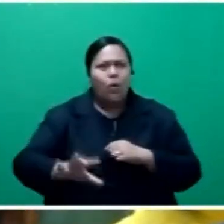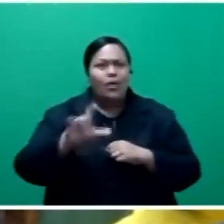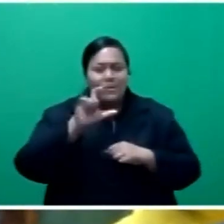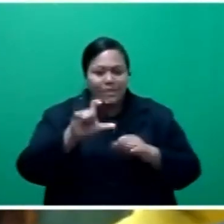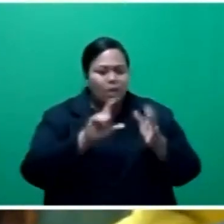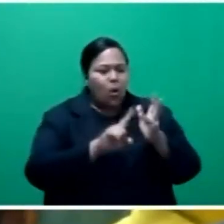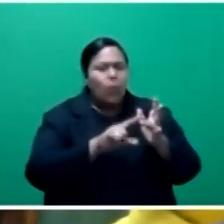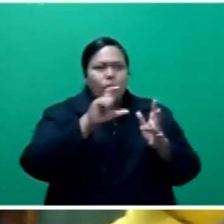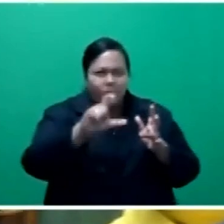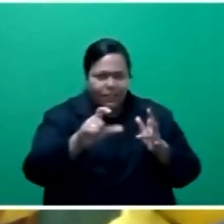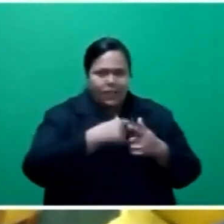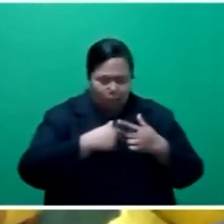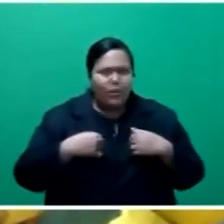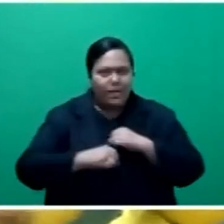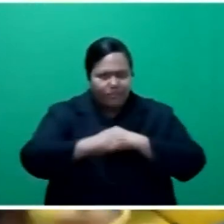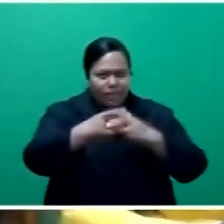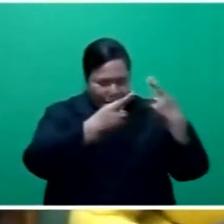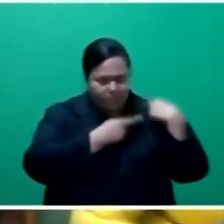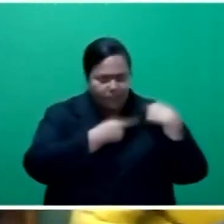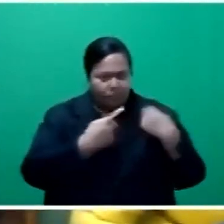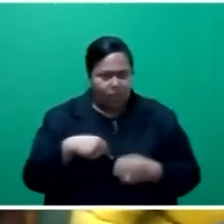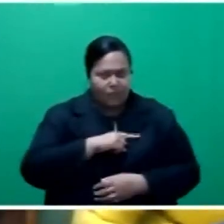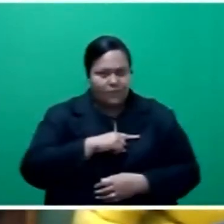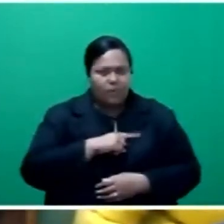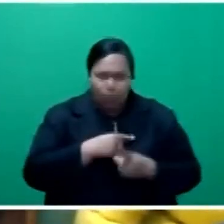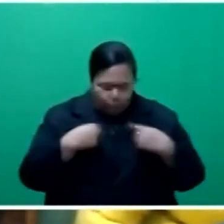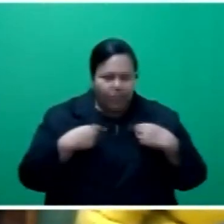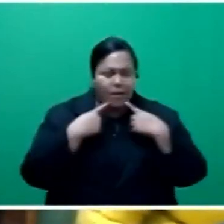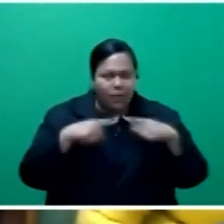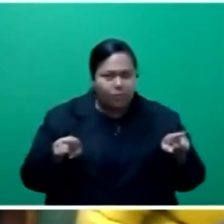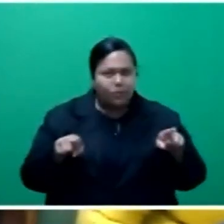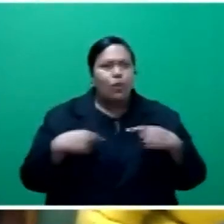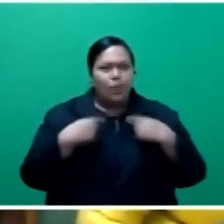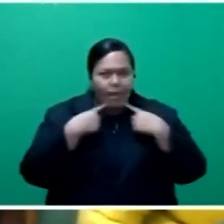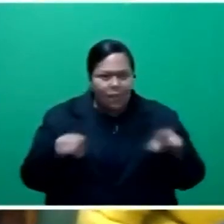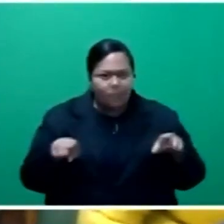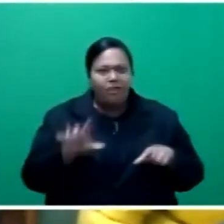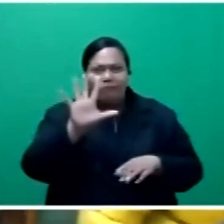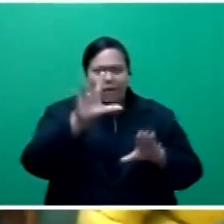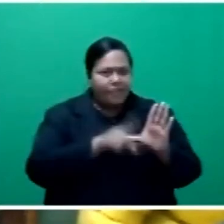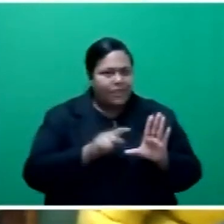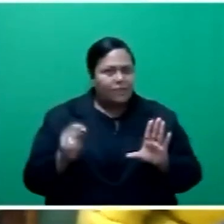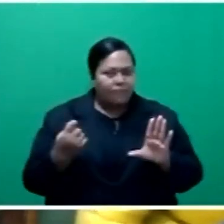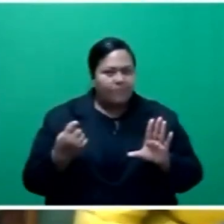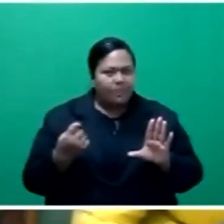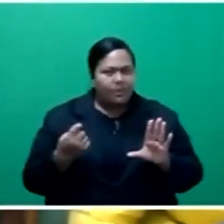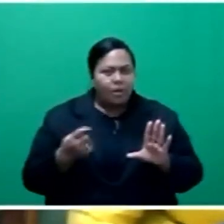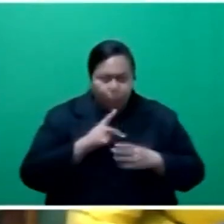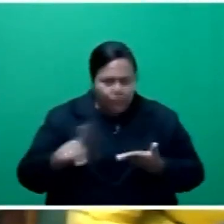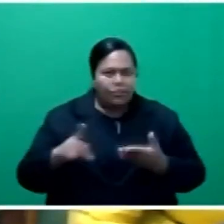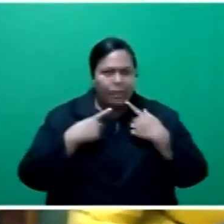sir, every single person appointed by the COC that gets appointed for a 5-year term, their position has been